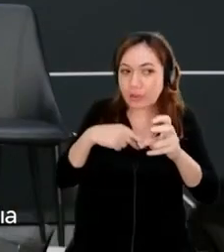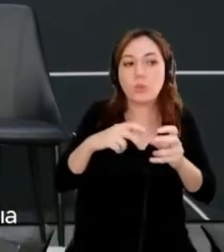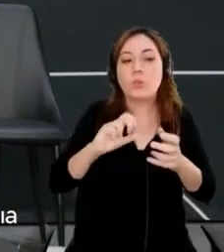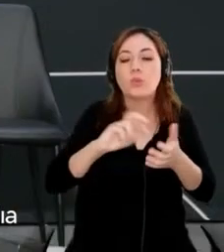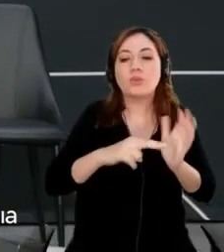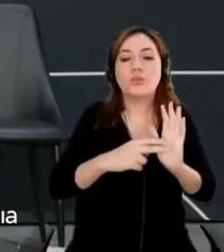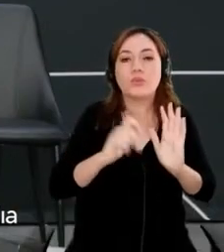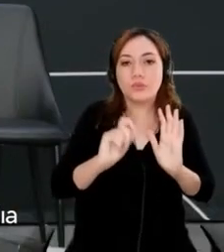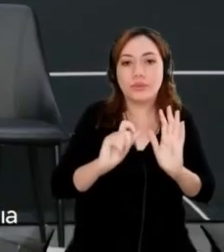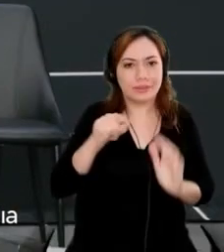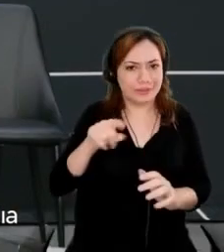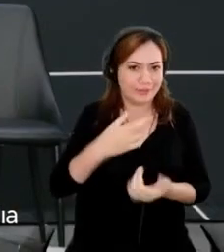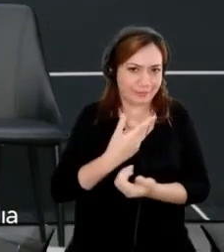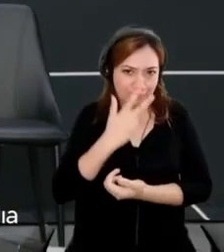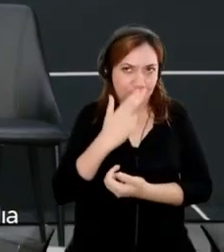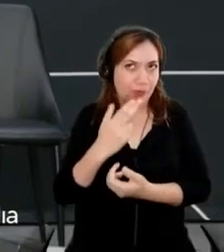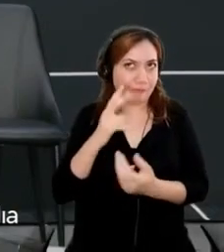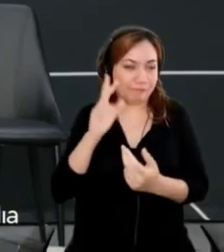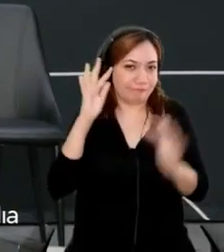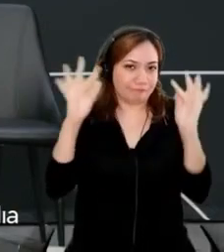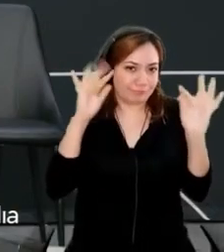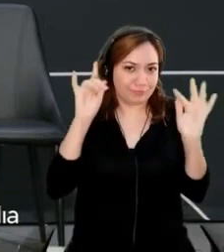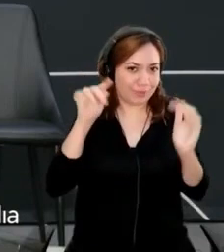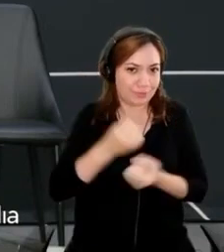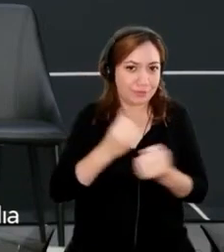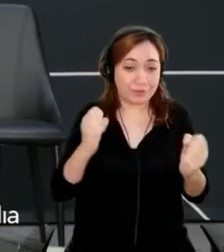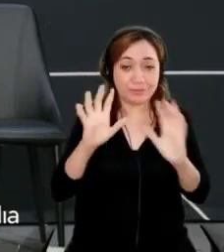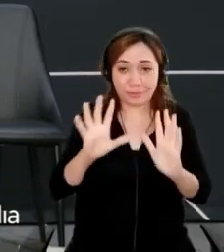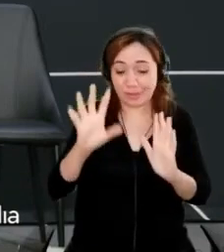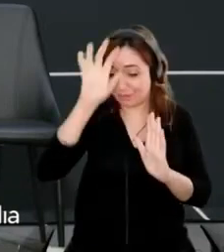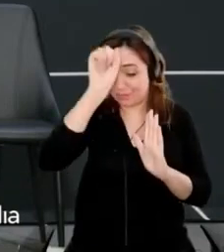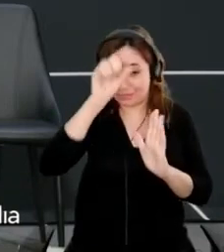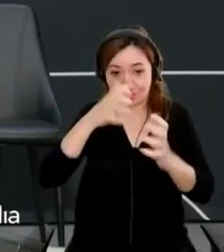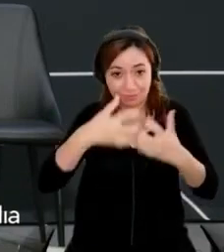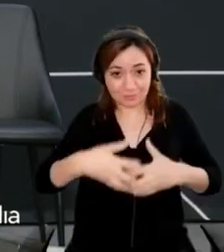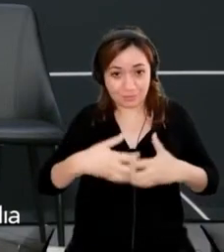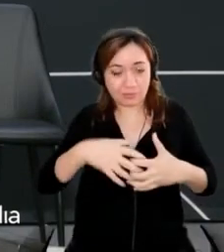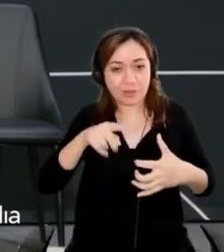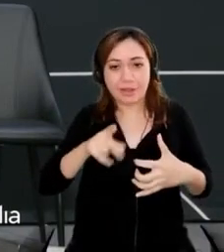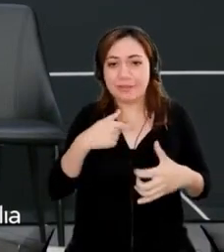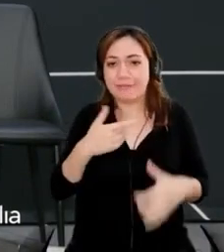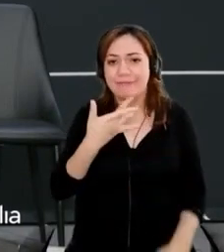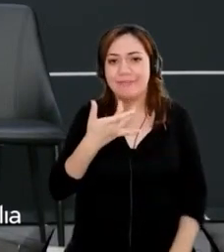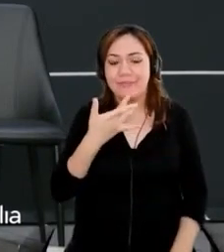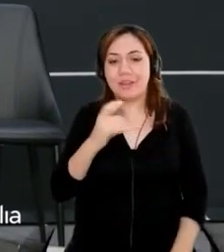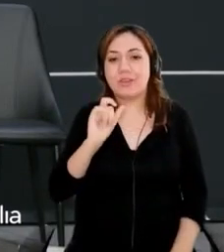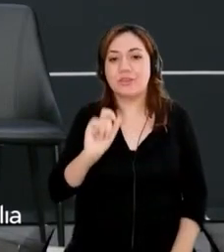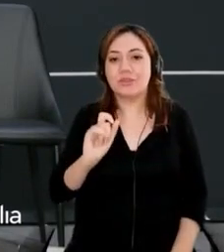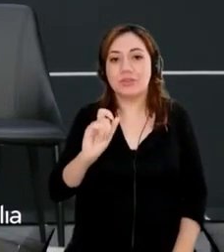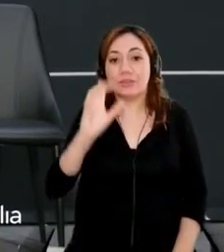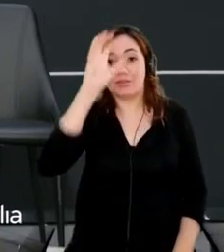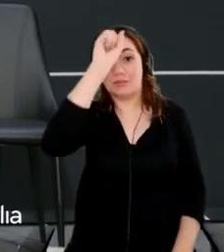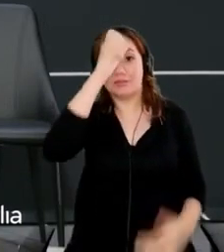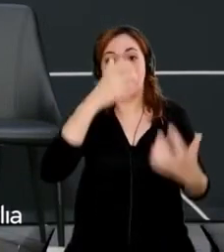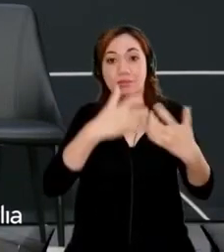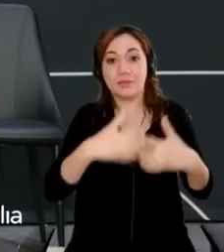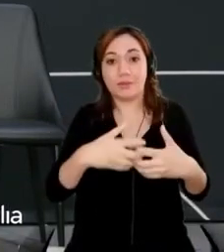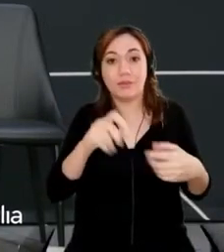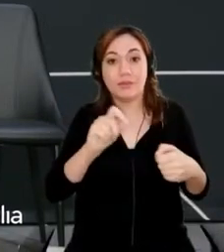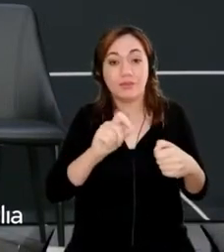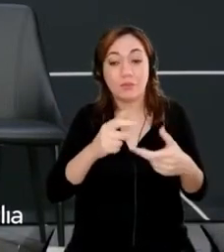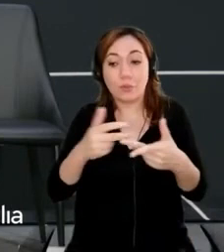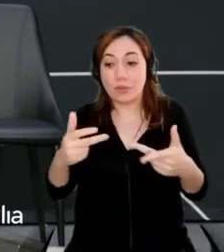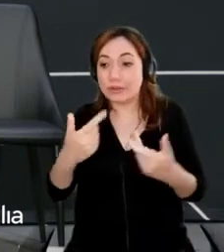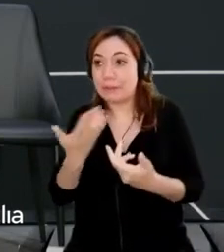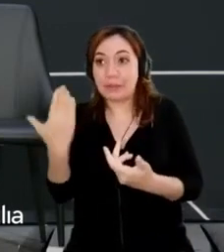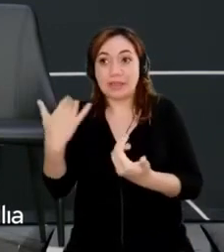for machine learning, this was a very easy task. Machine learning made something possible that hadn't been possible before, and I